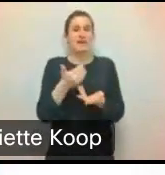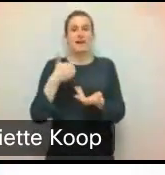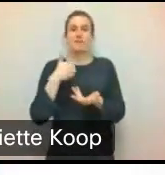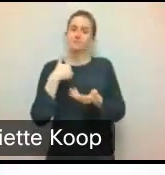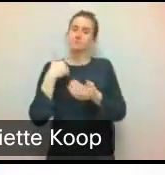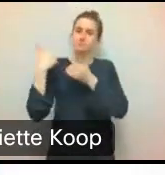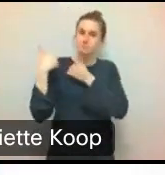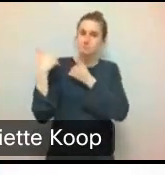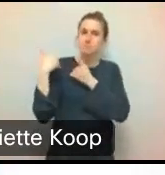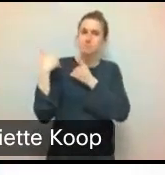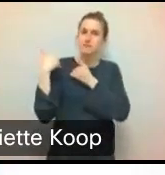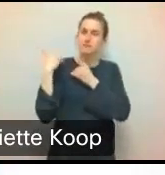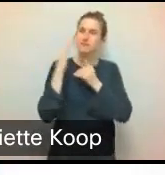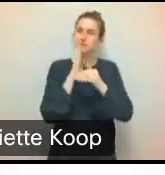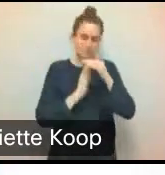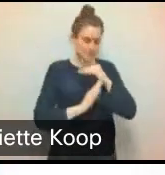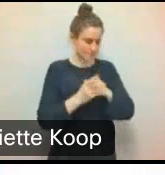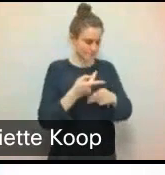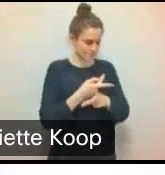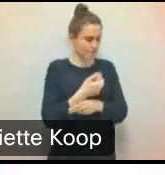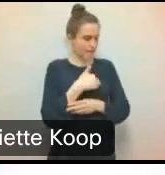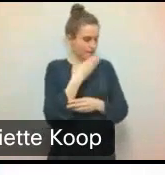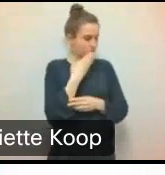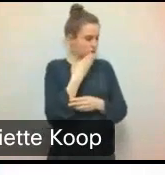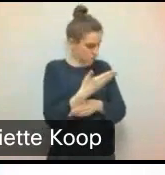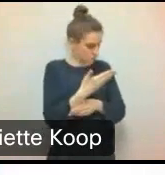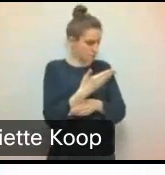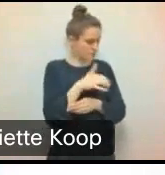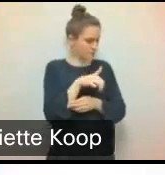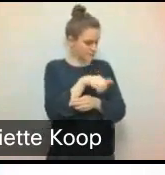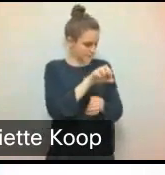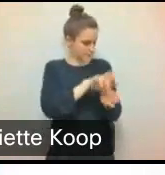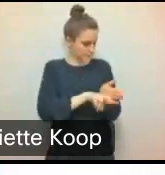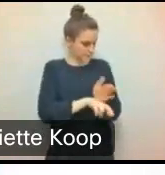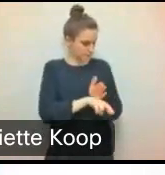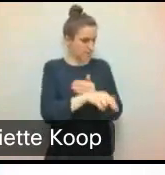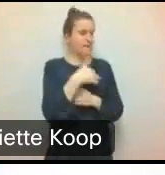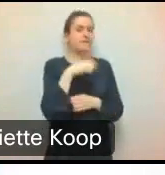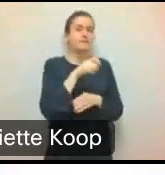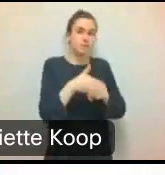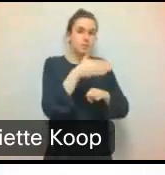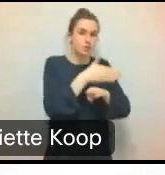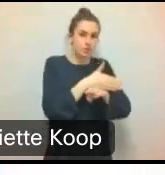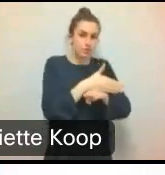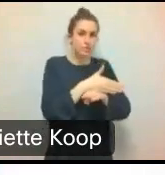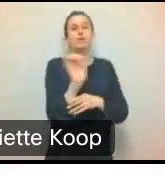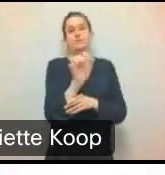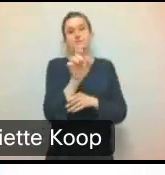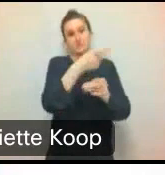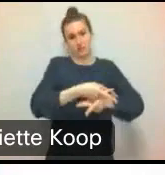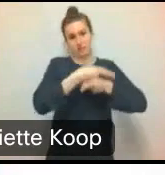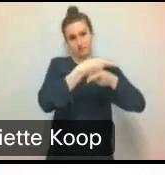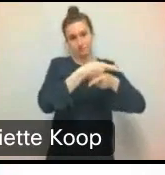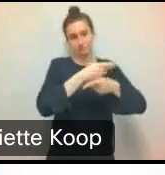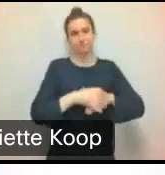across, of kind of going, I'm good at this, I can be better at this, but I have to be careful as well. So I will